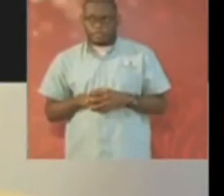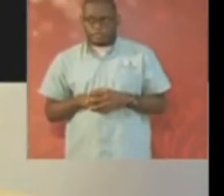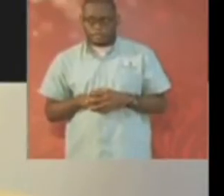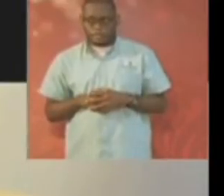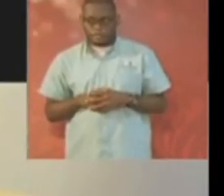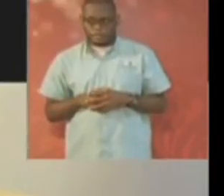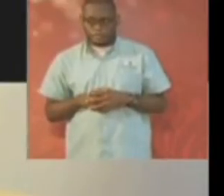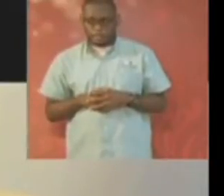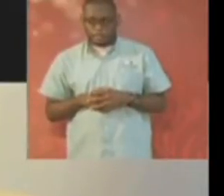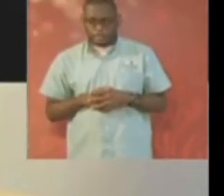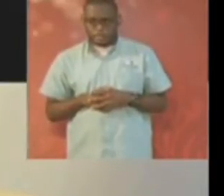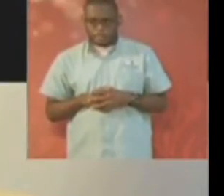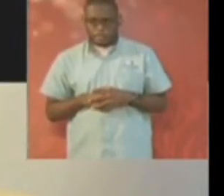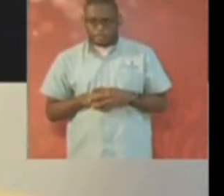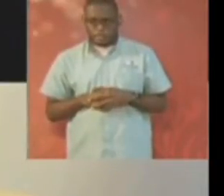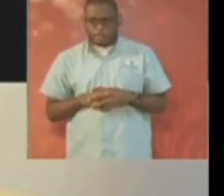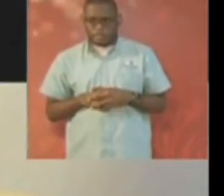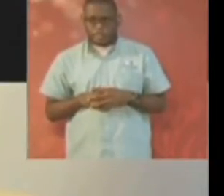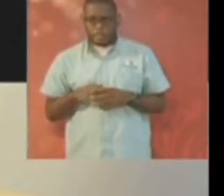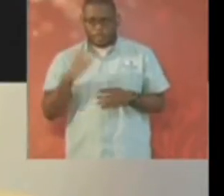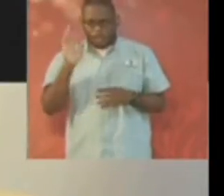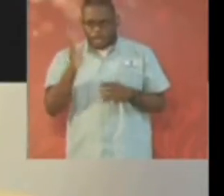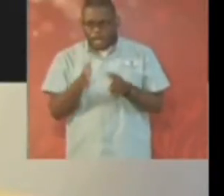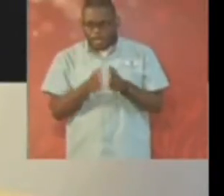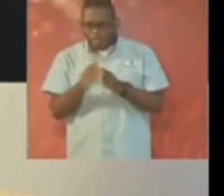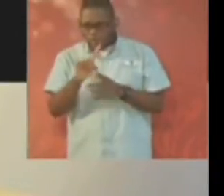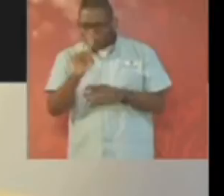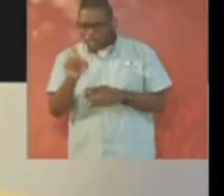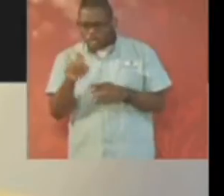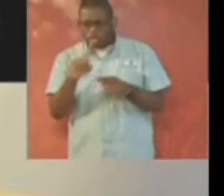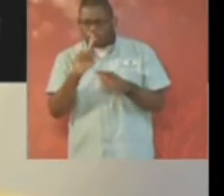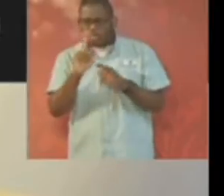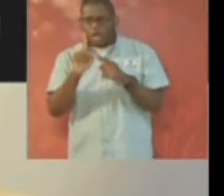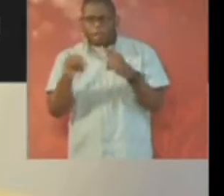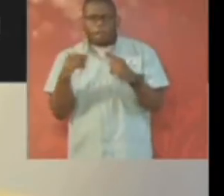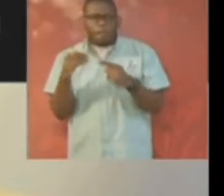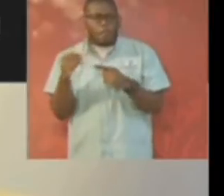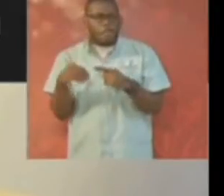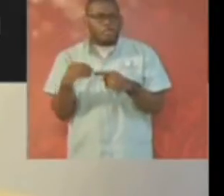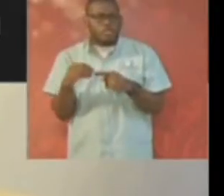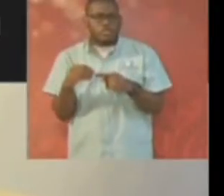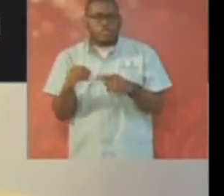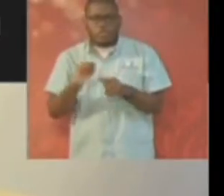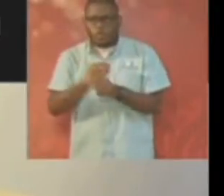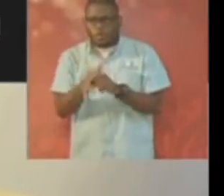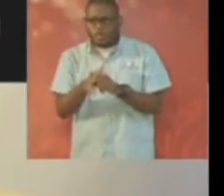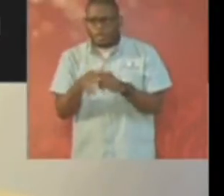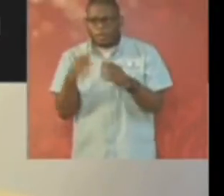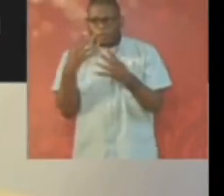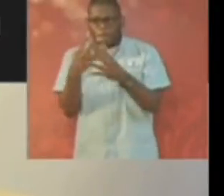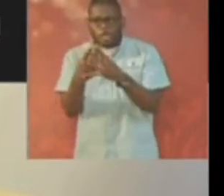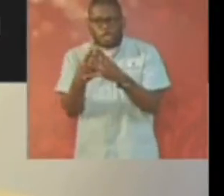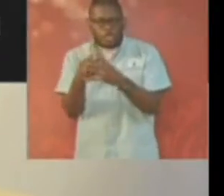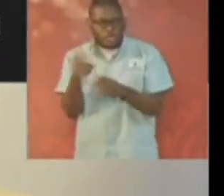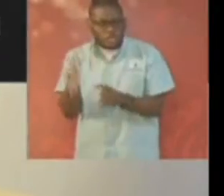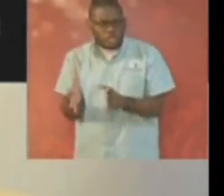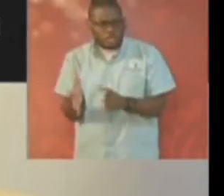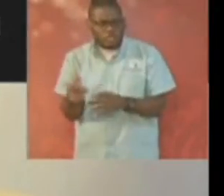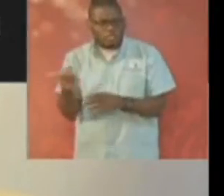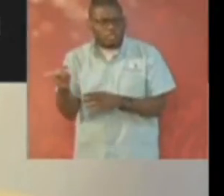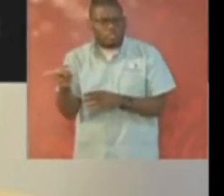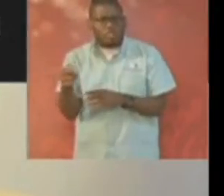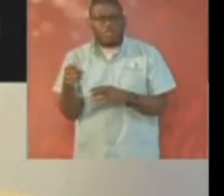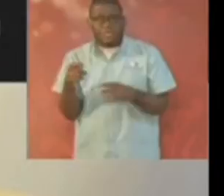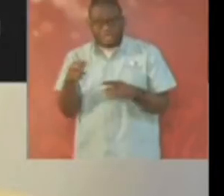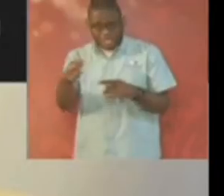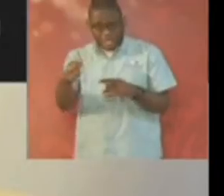I'm not hearing, but I'll just ask the question on the issue of this COVID situation at the prison. How closely is the Ministry of Health working with